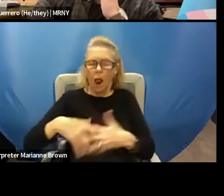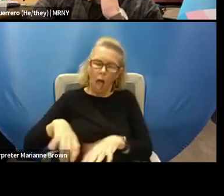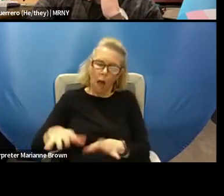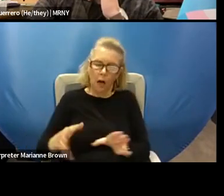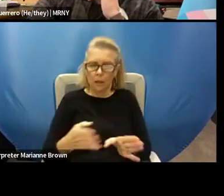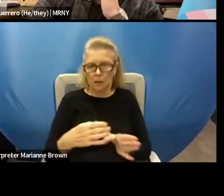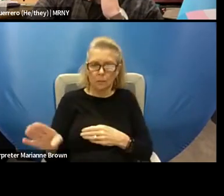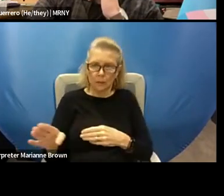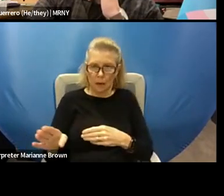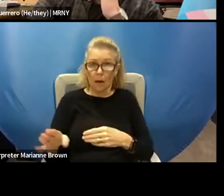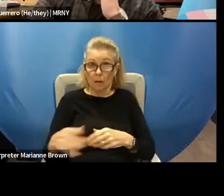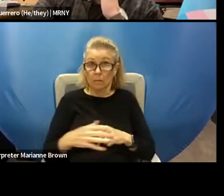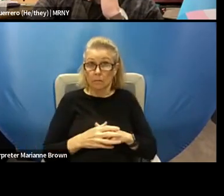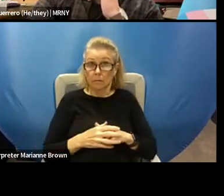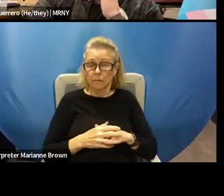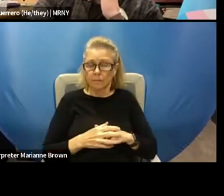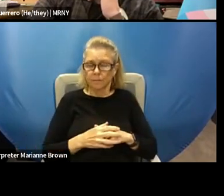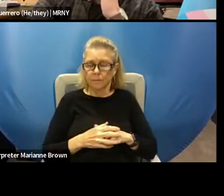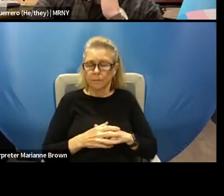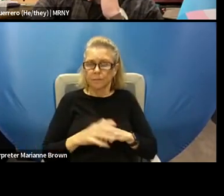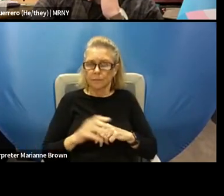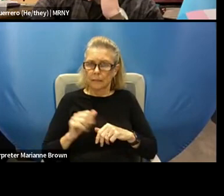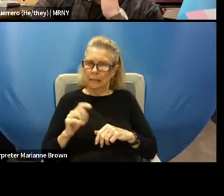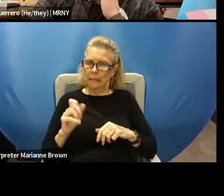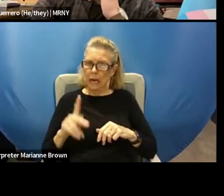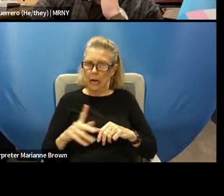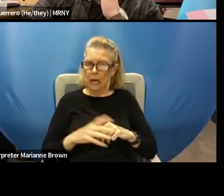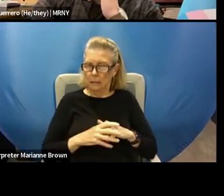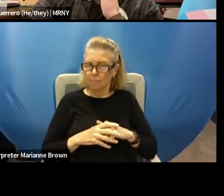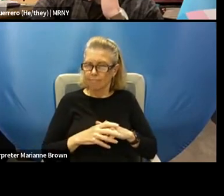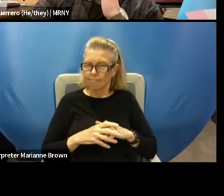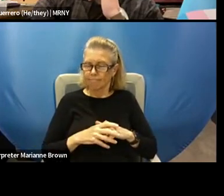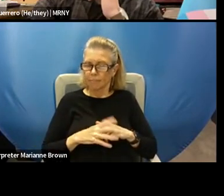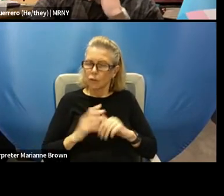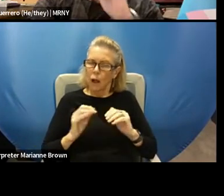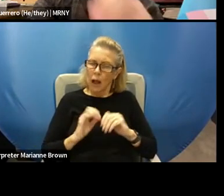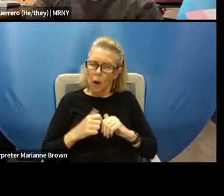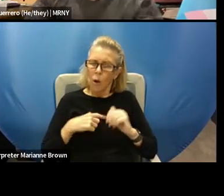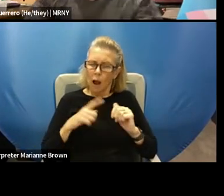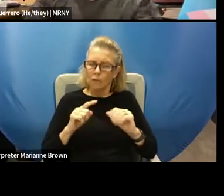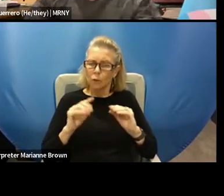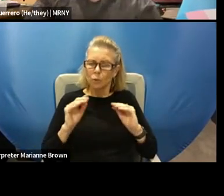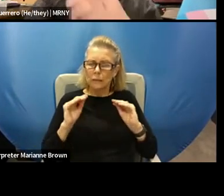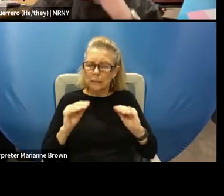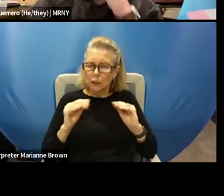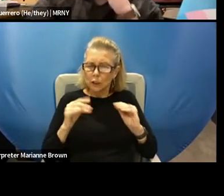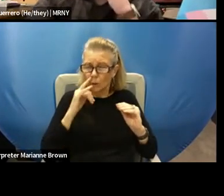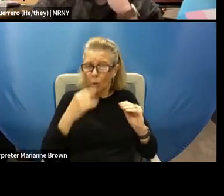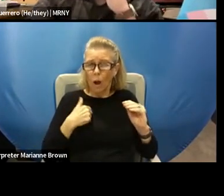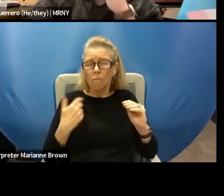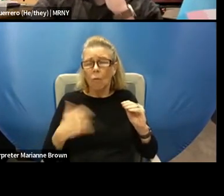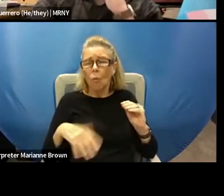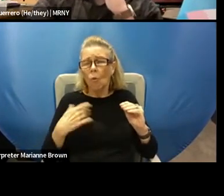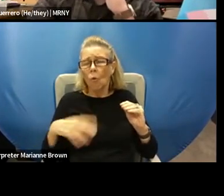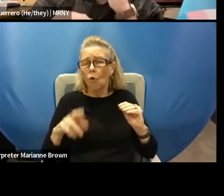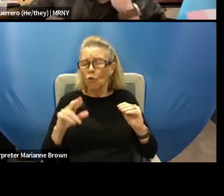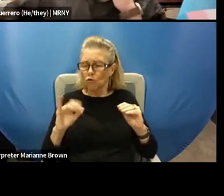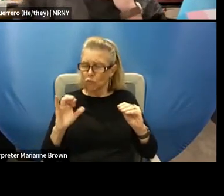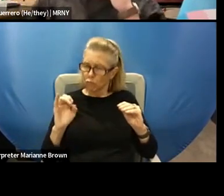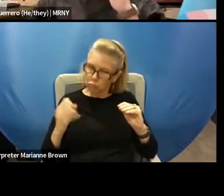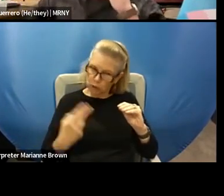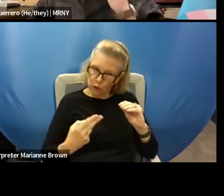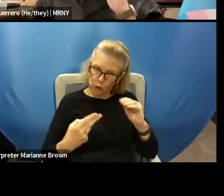So we need to come together, and part of that is actually teaching kids. So we've got a really rich history. Everybody on here could